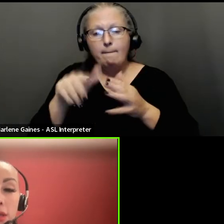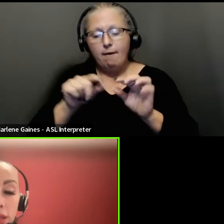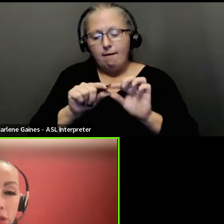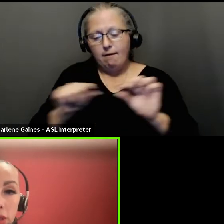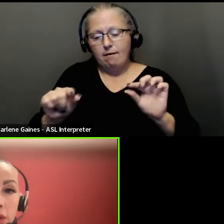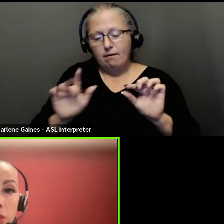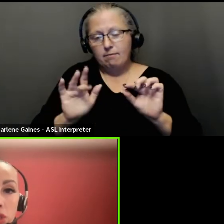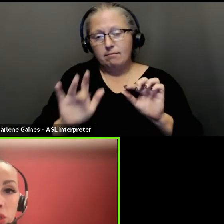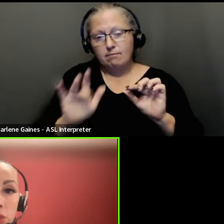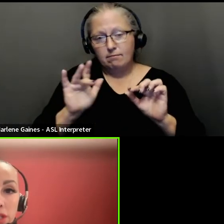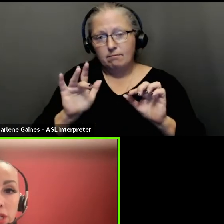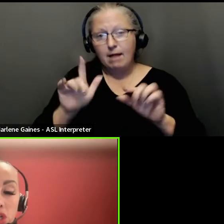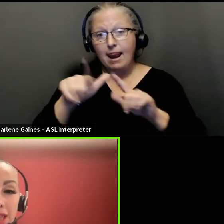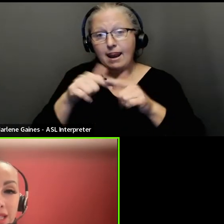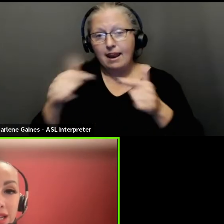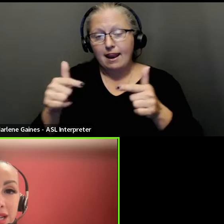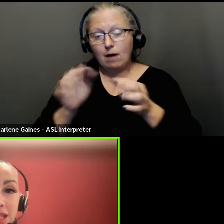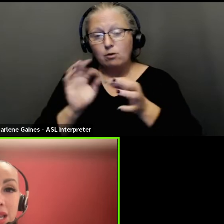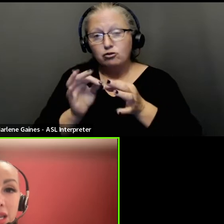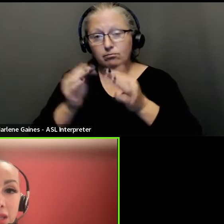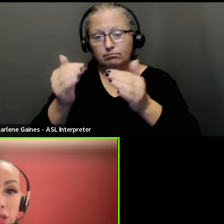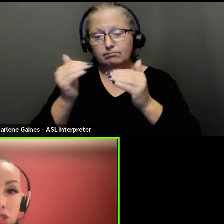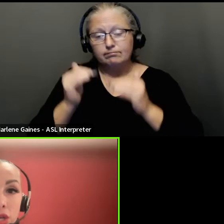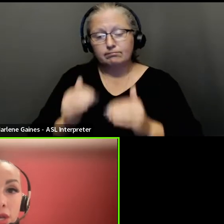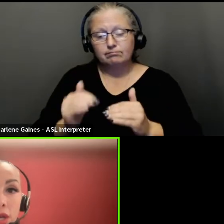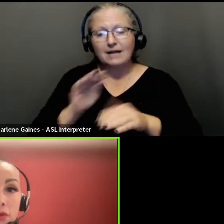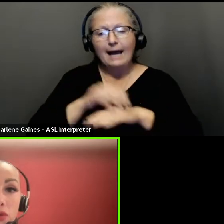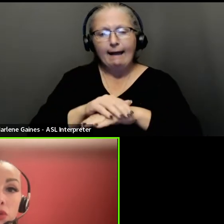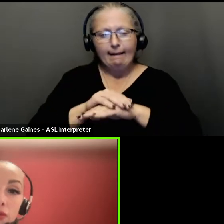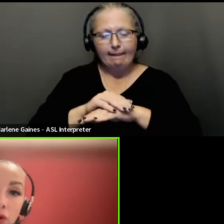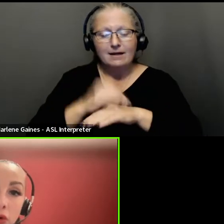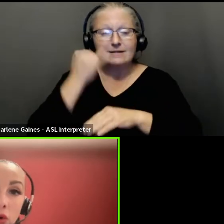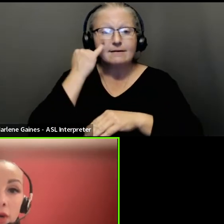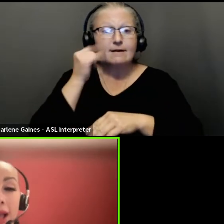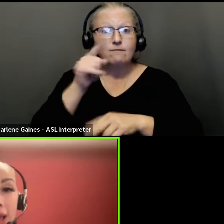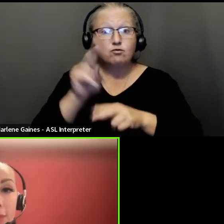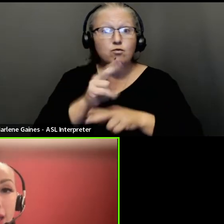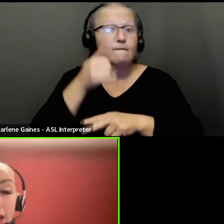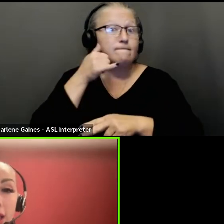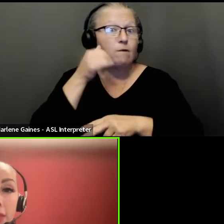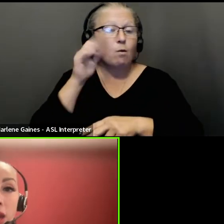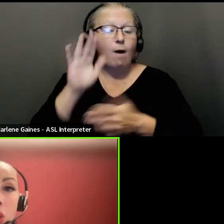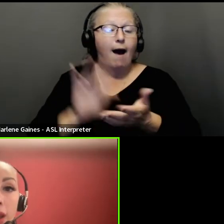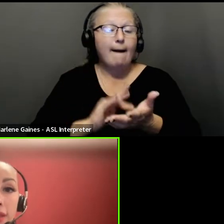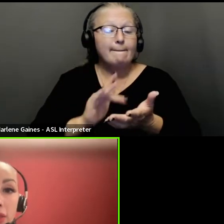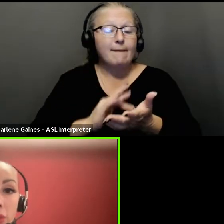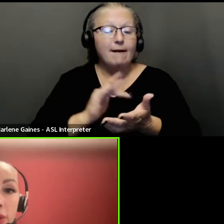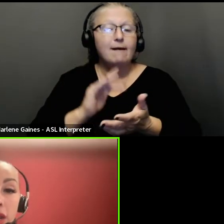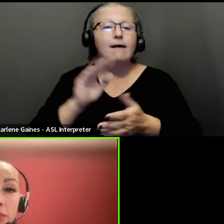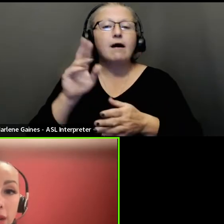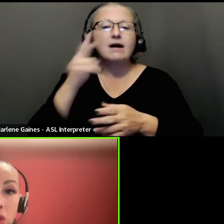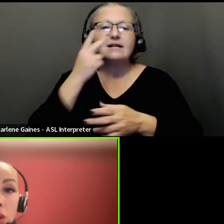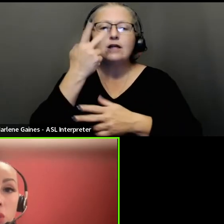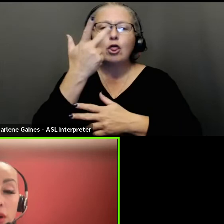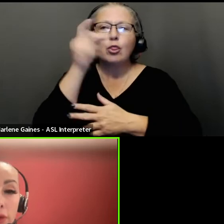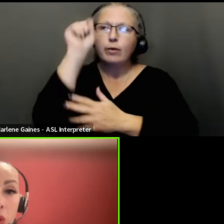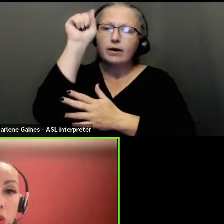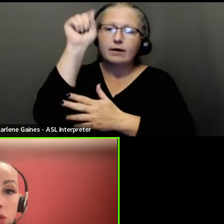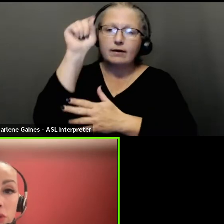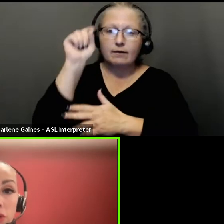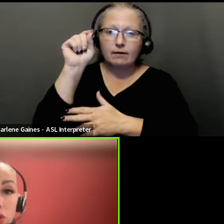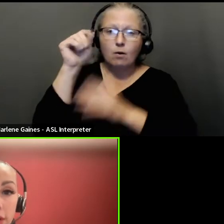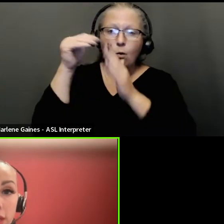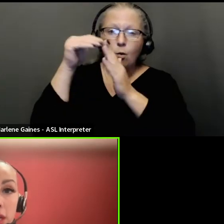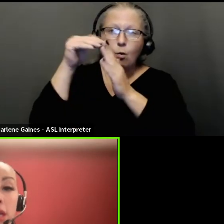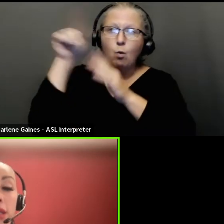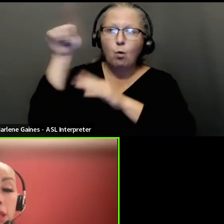screen. Click on Language Interpretation and then select English. If you're using your phone or an iPad, then locate the three-dot menu in one of the